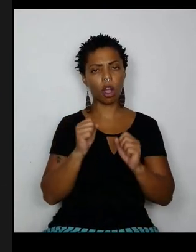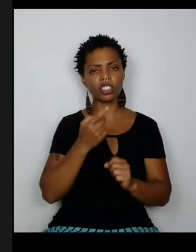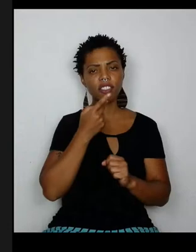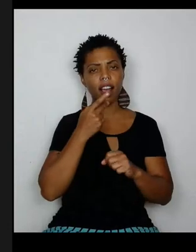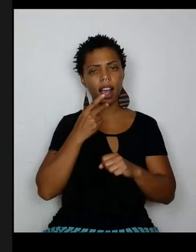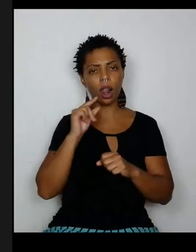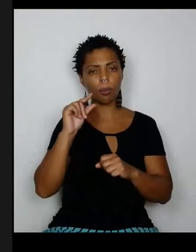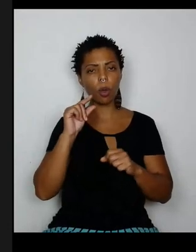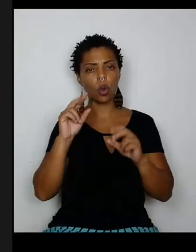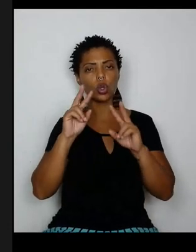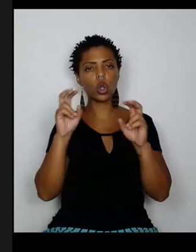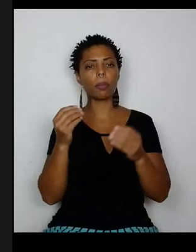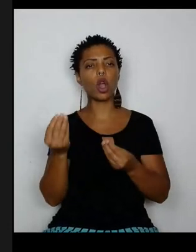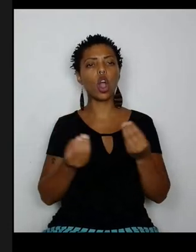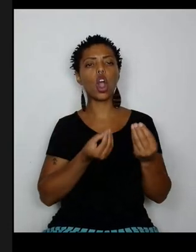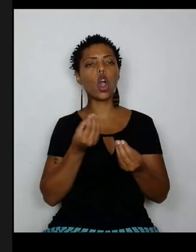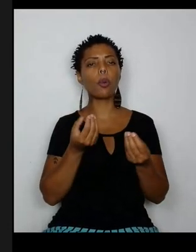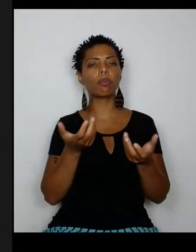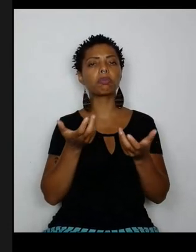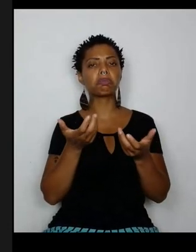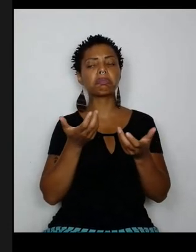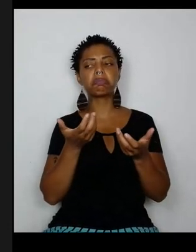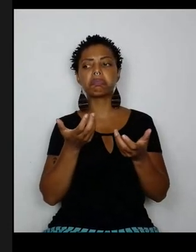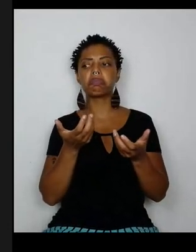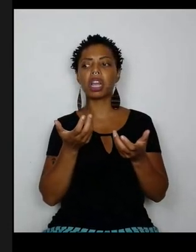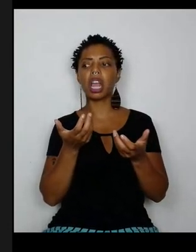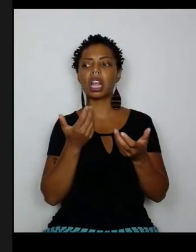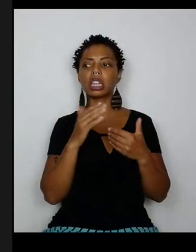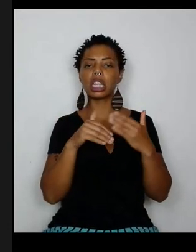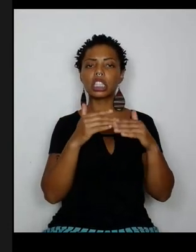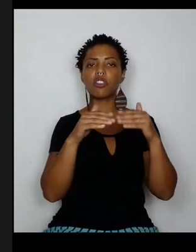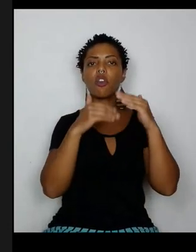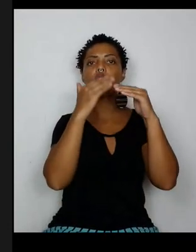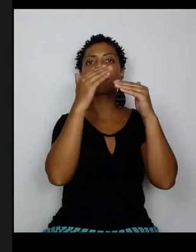the other and eye theme